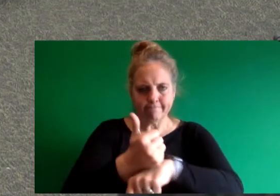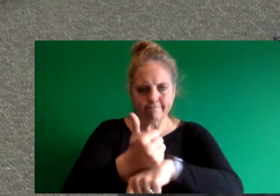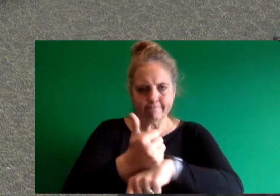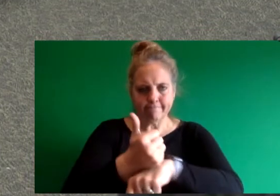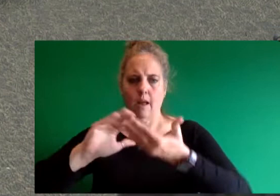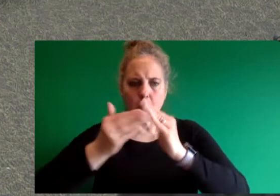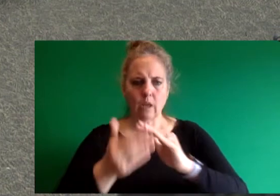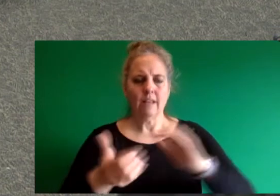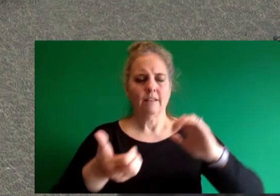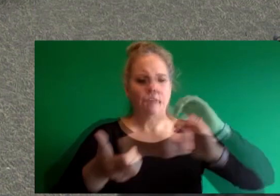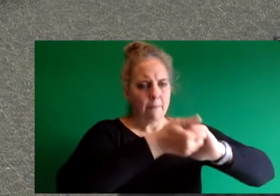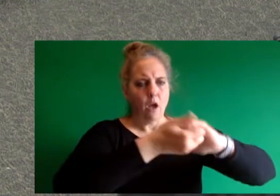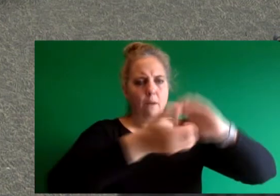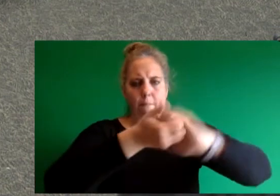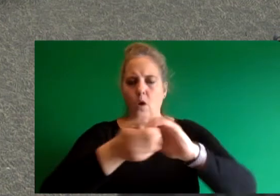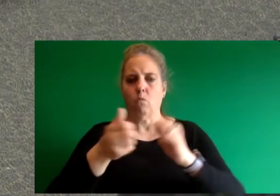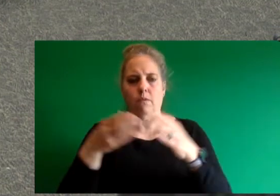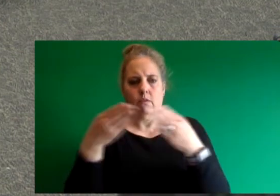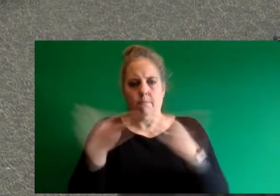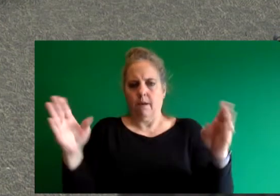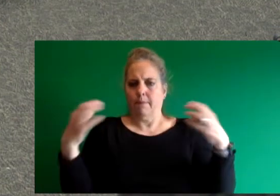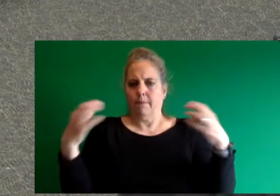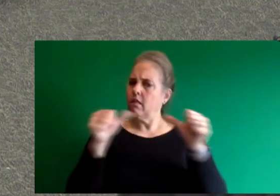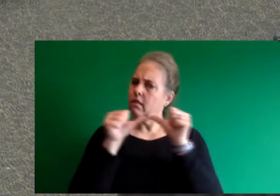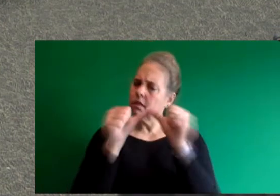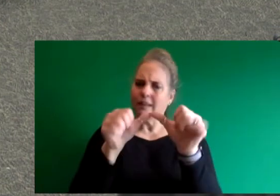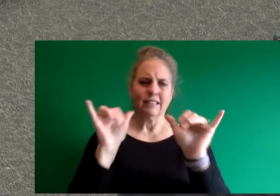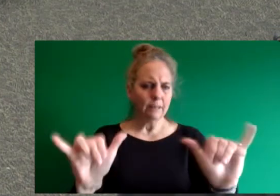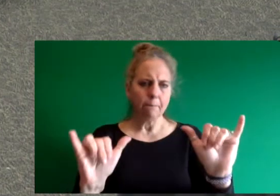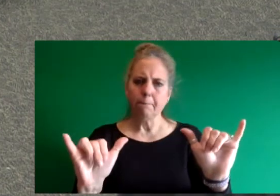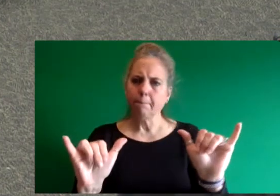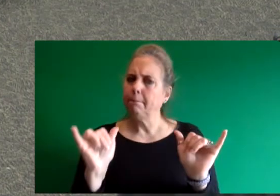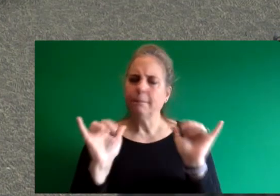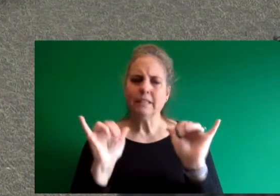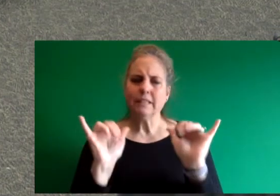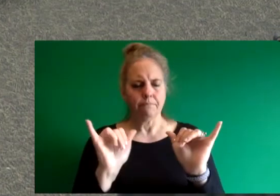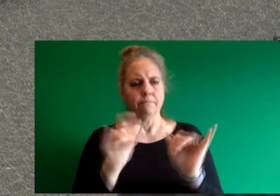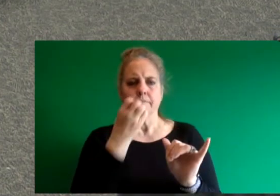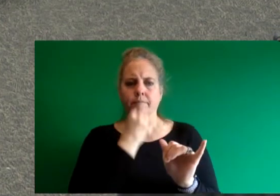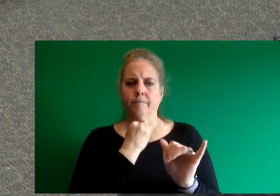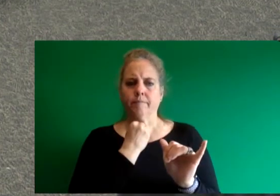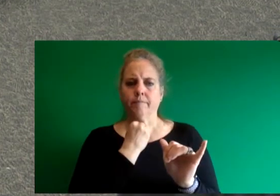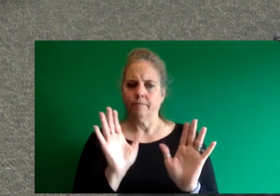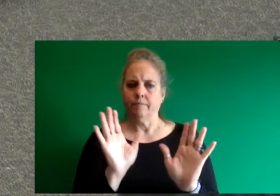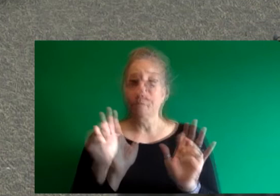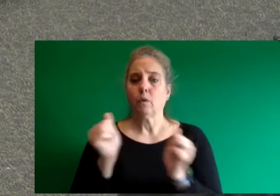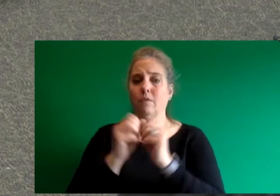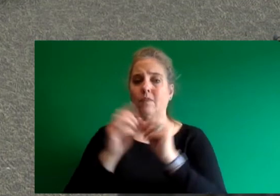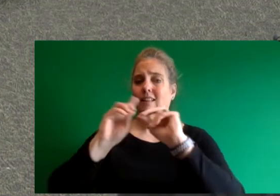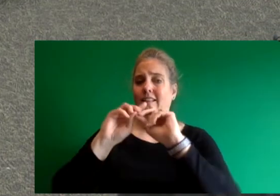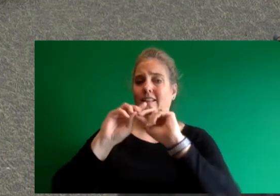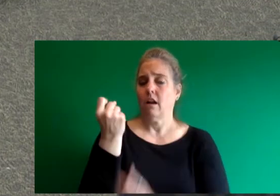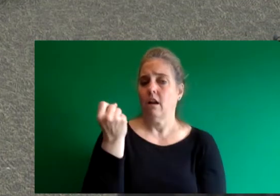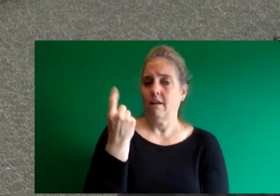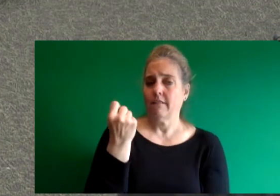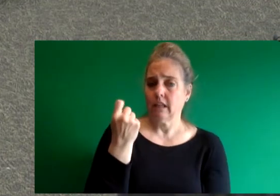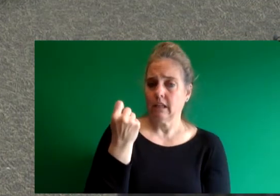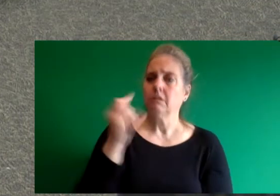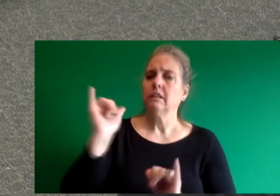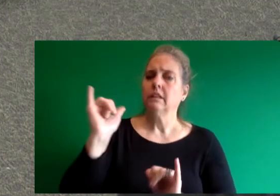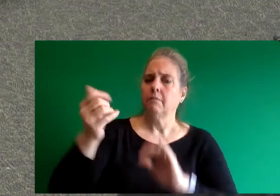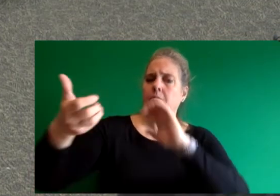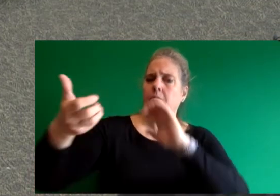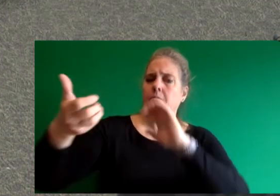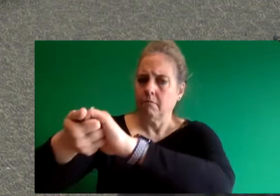with. Susan mentioned a few of those things, but District 11 is going to continue to lean on all of you and your expertise as we move forward.